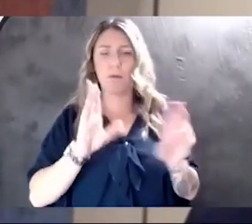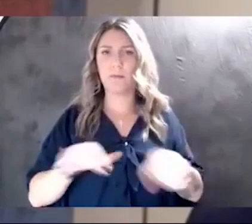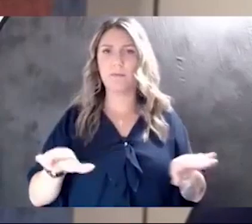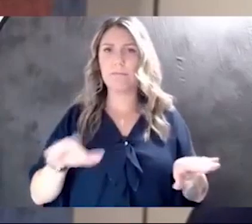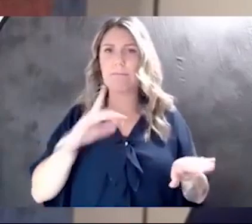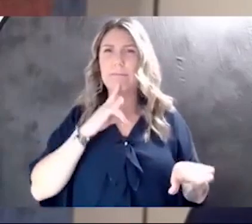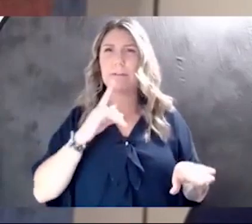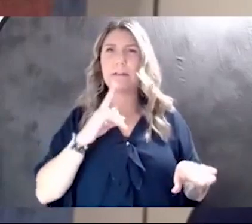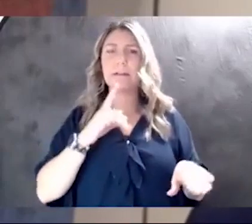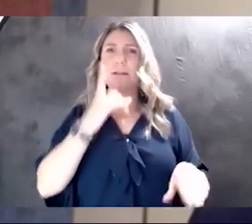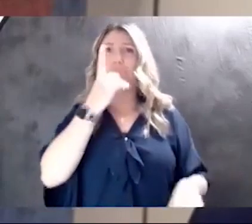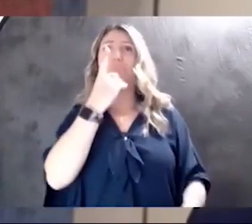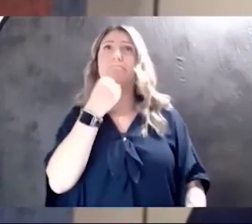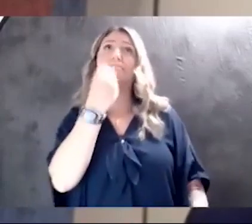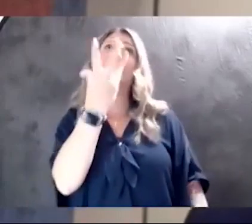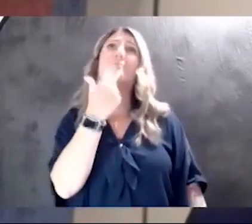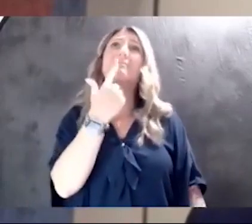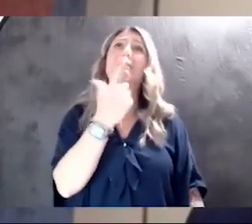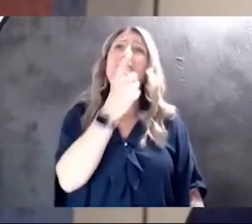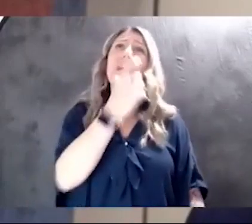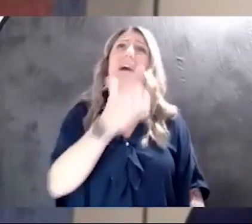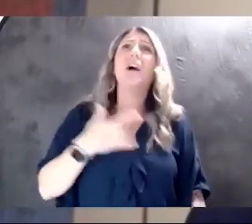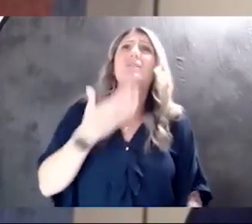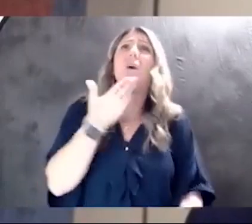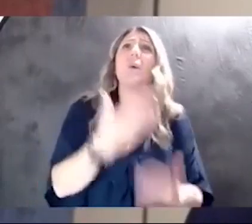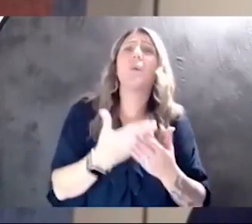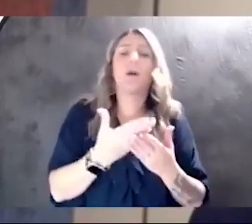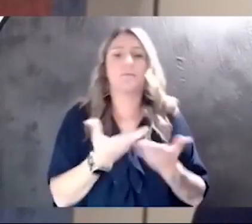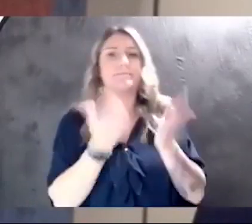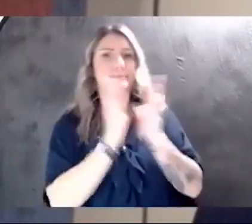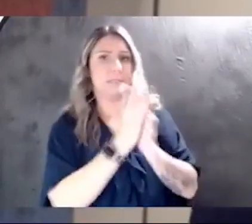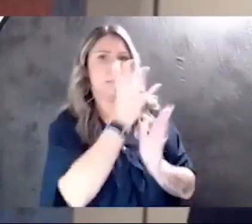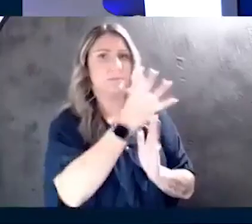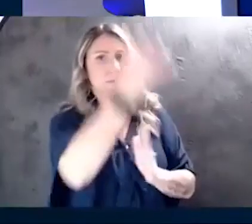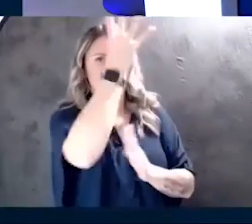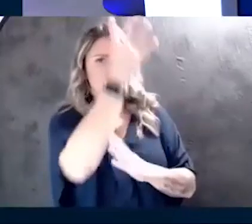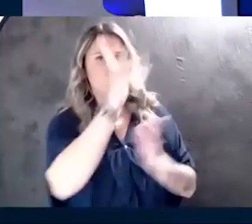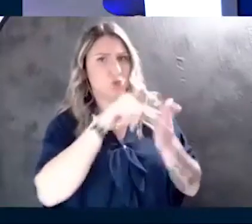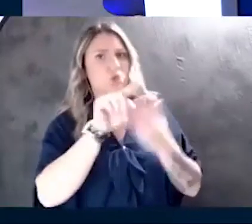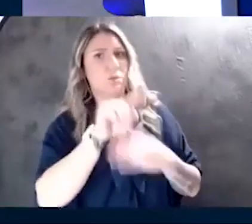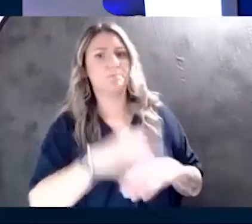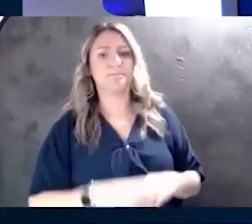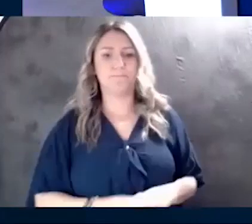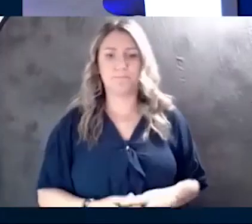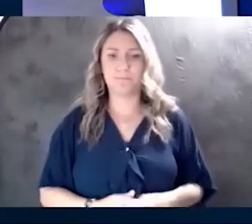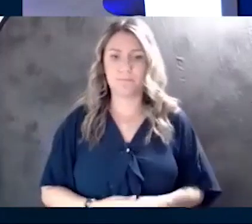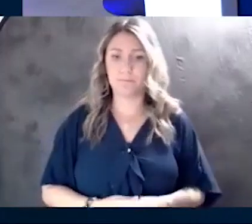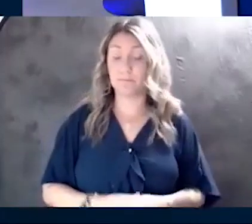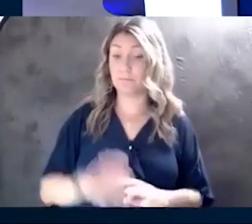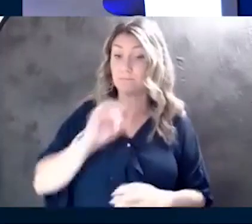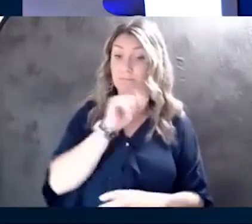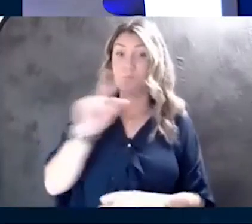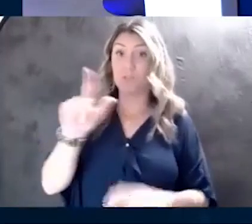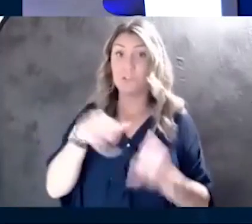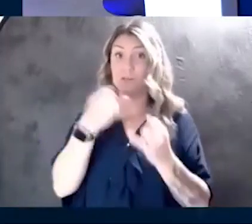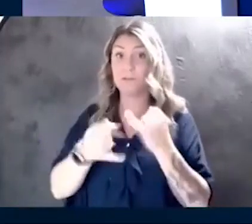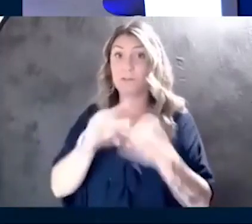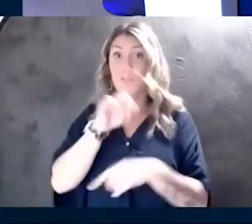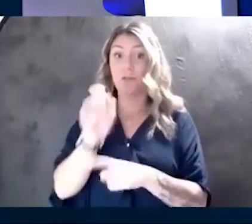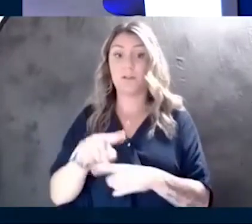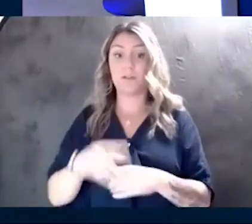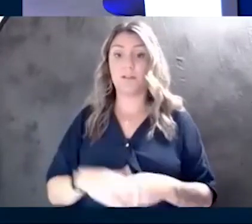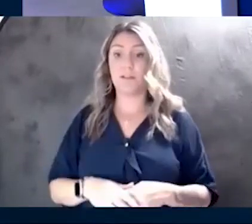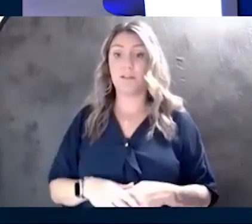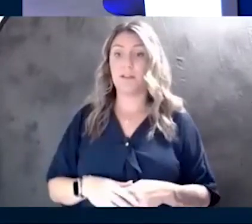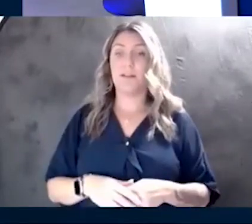don't feel well, then we're going to ask that the parents get that checked out. Jill, last question. Oh my gosh,